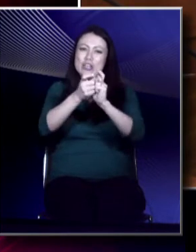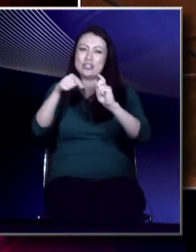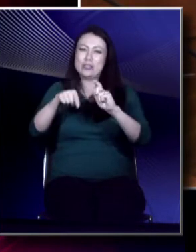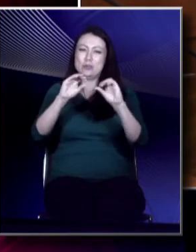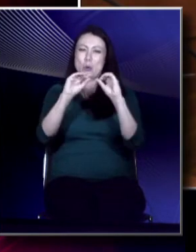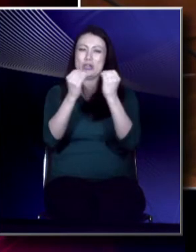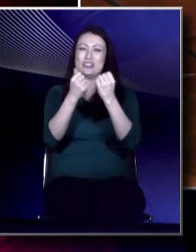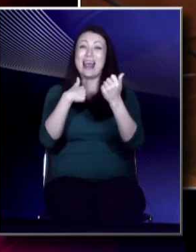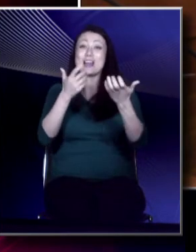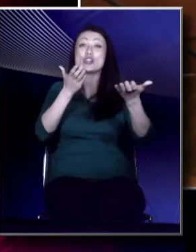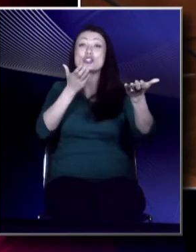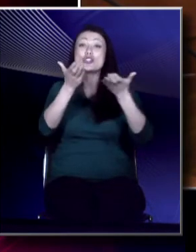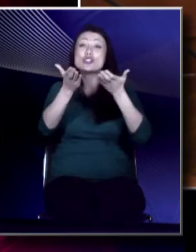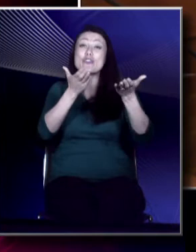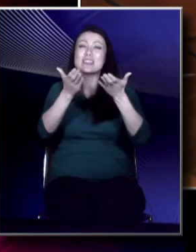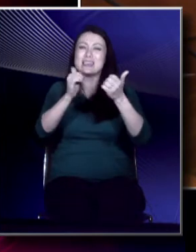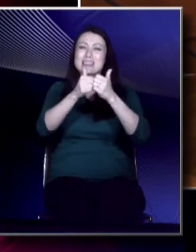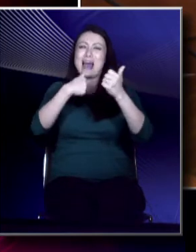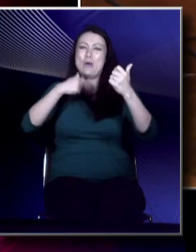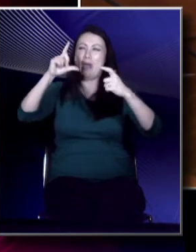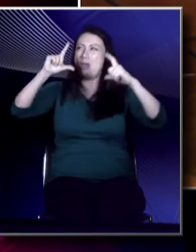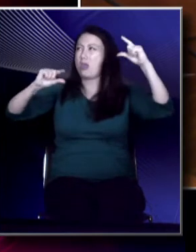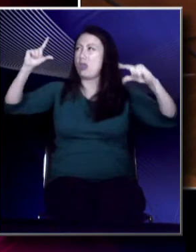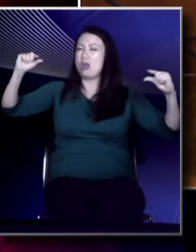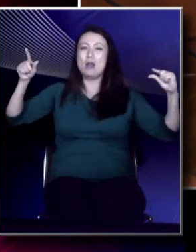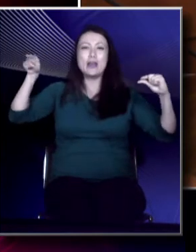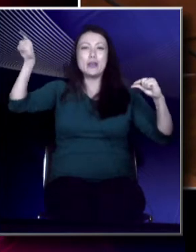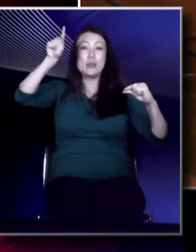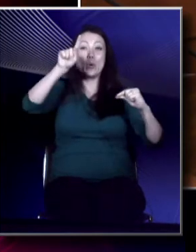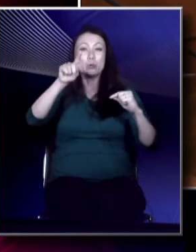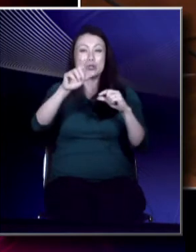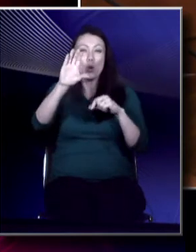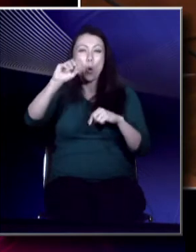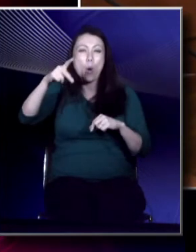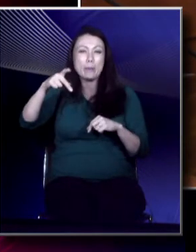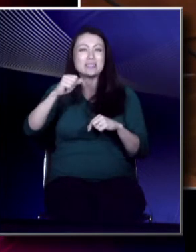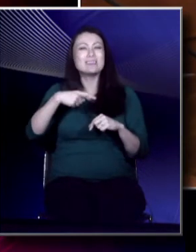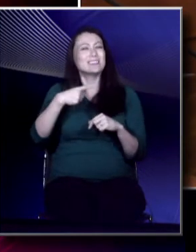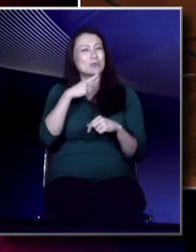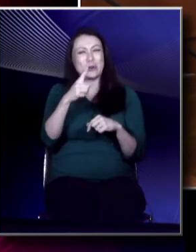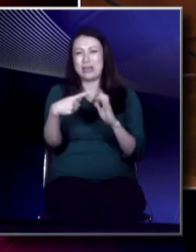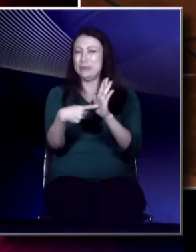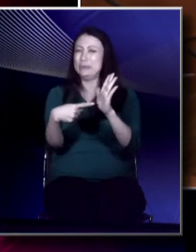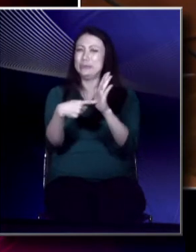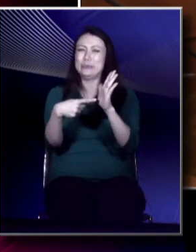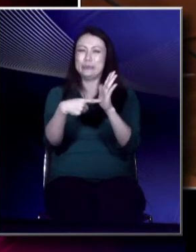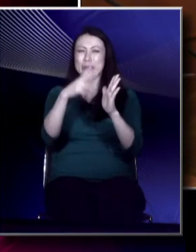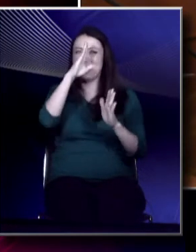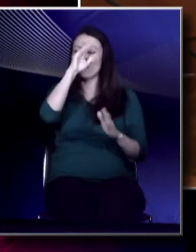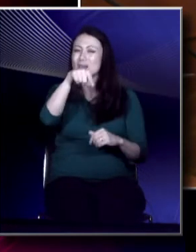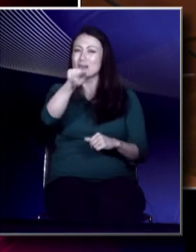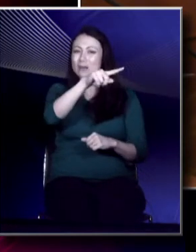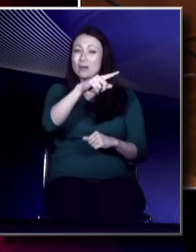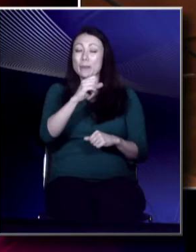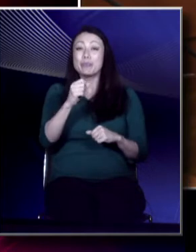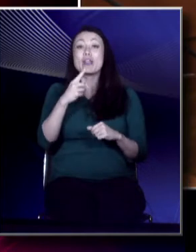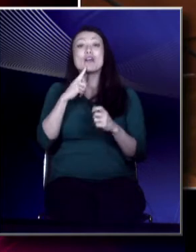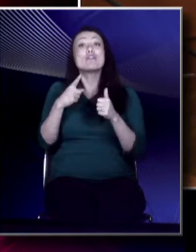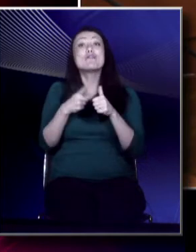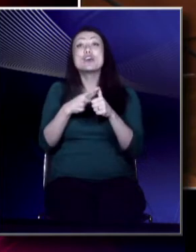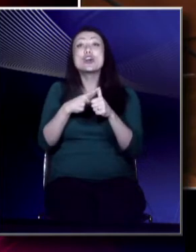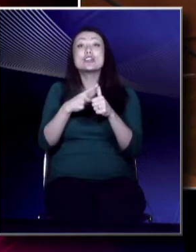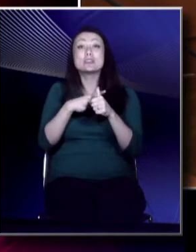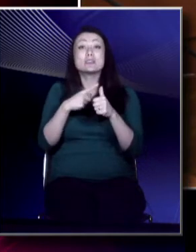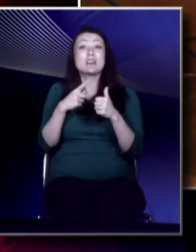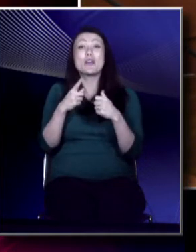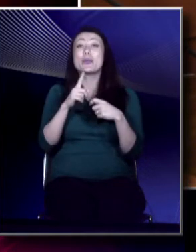services are disproportionately allocated in regional cooperatives. It's long overdue, and I think you know it. Let's first start with a discussion about the real crisis in